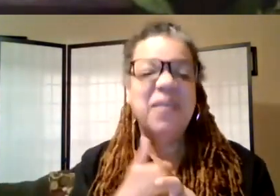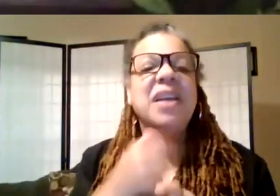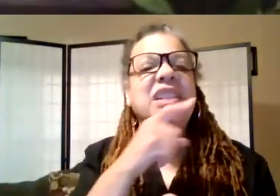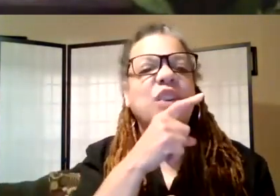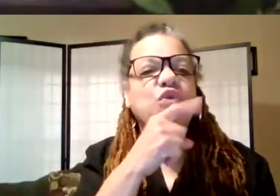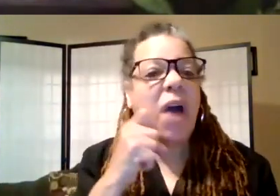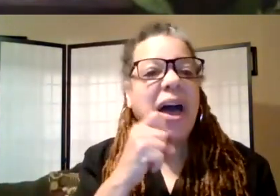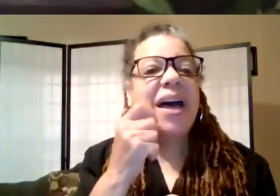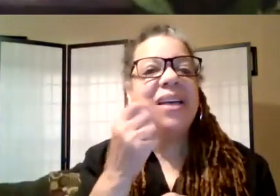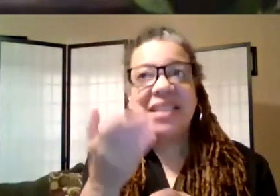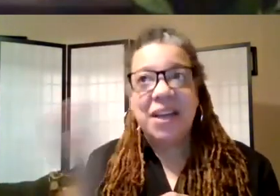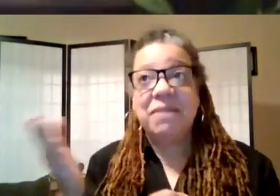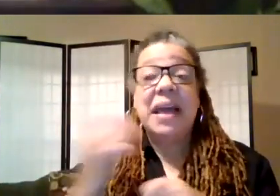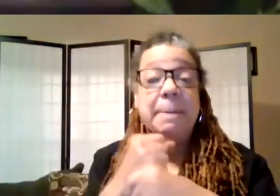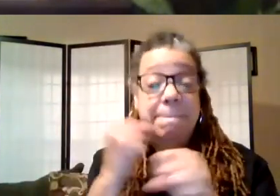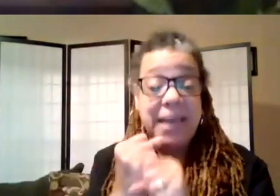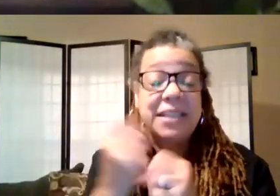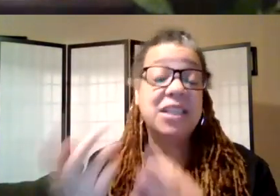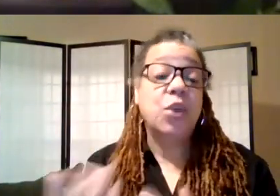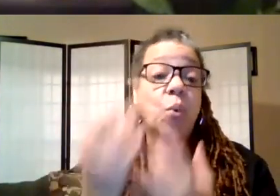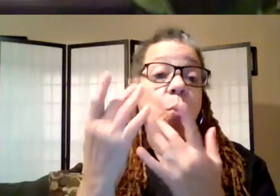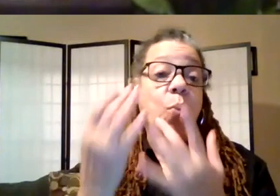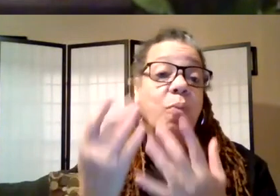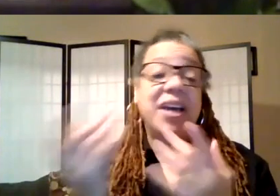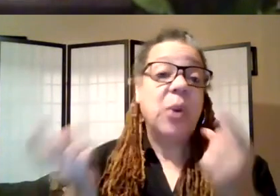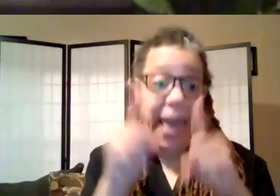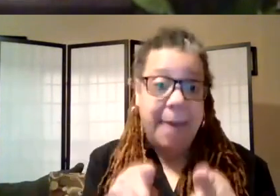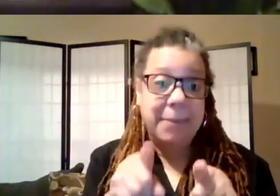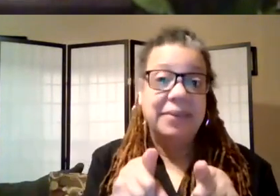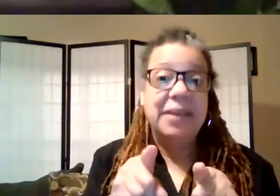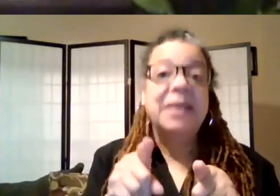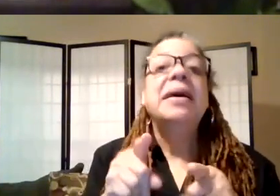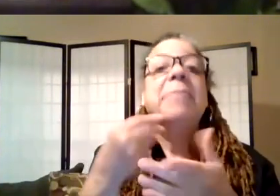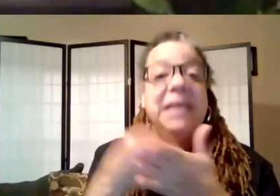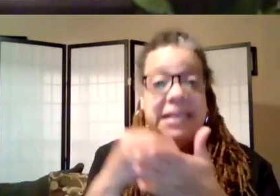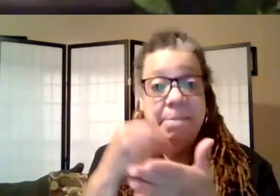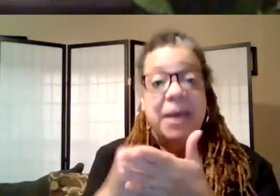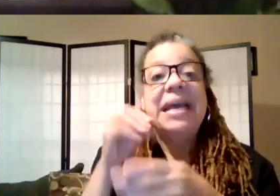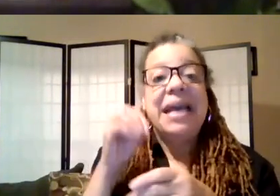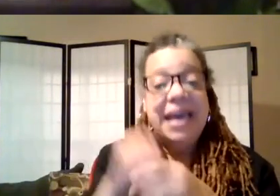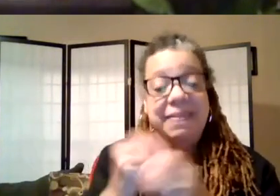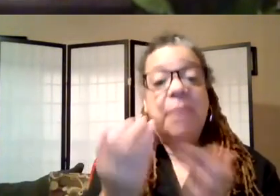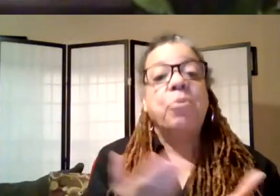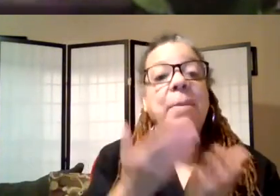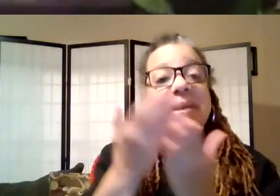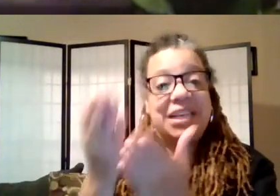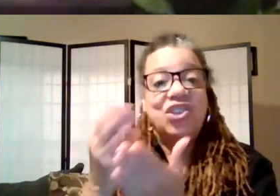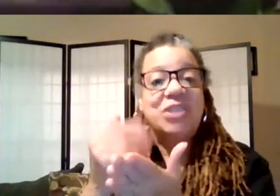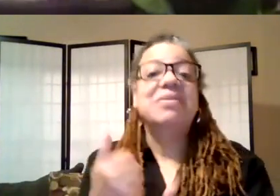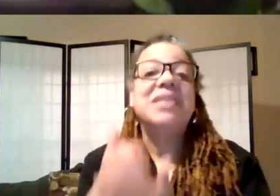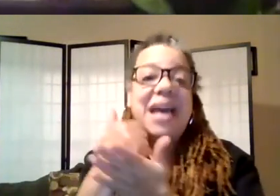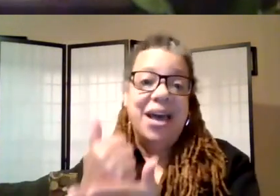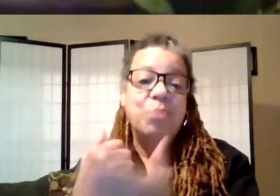going to be triggering wildfires. So there's mechanisms in there to help fund that. And I wish I had the list right in front of me